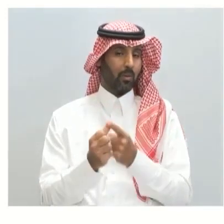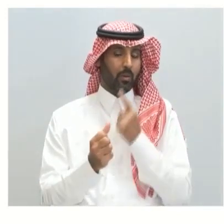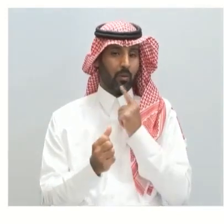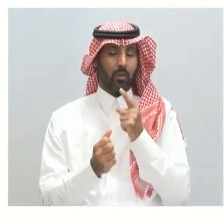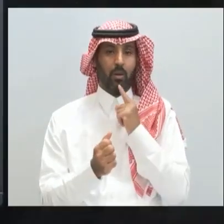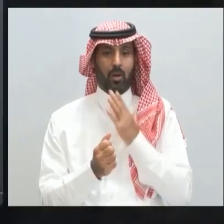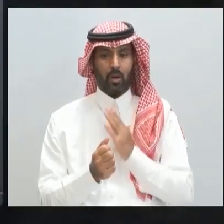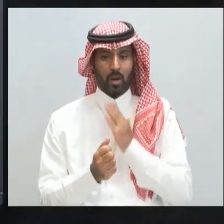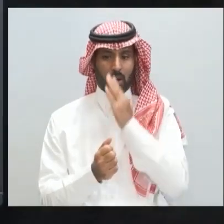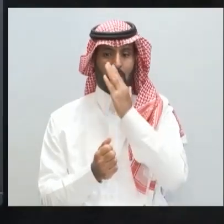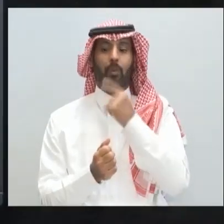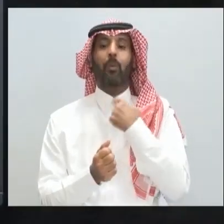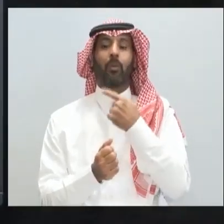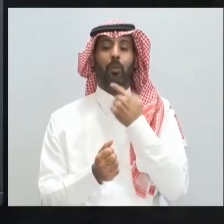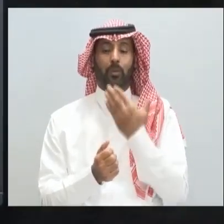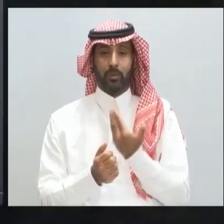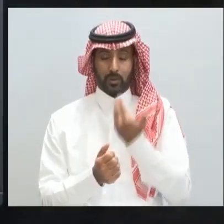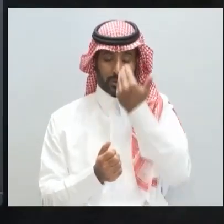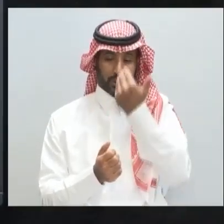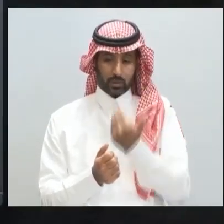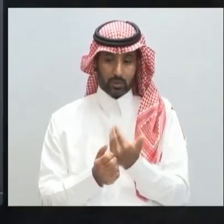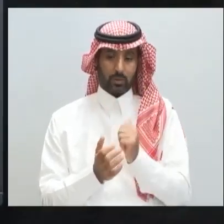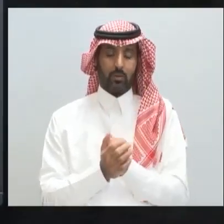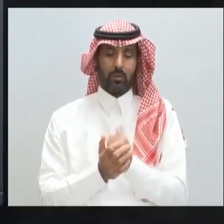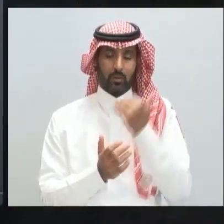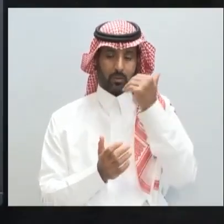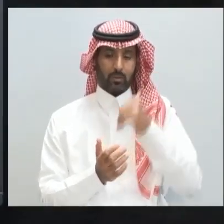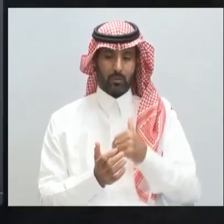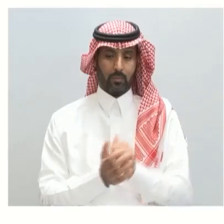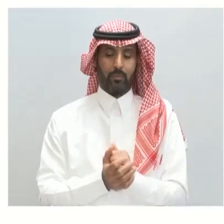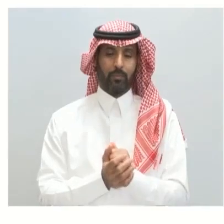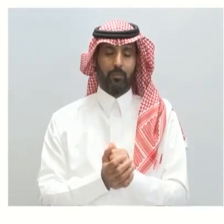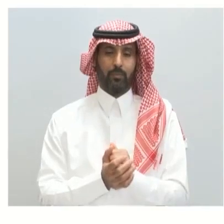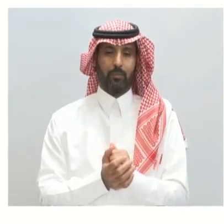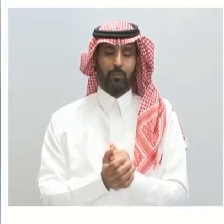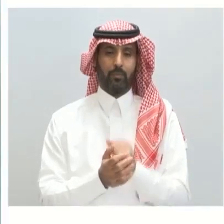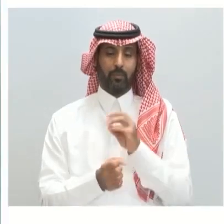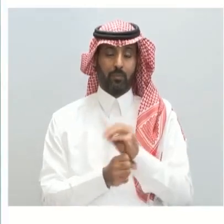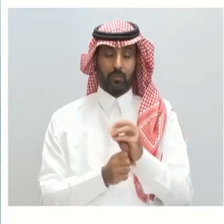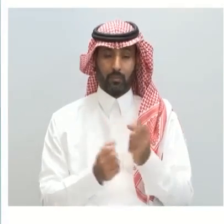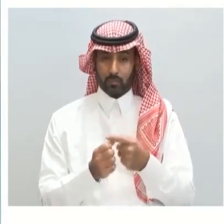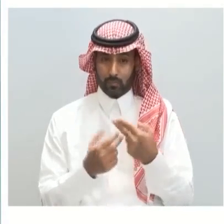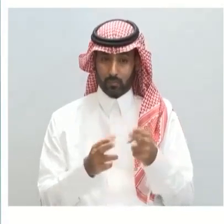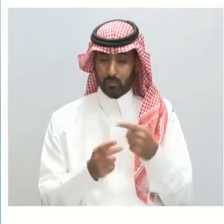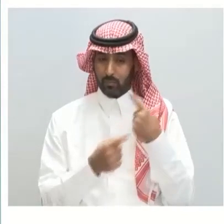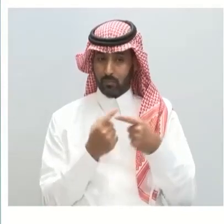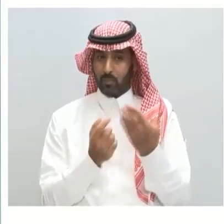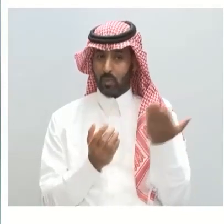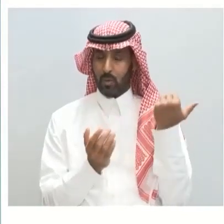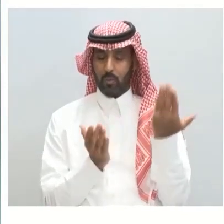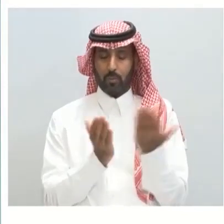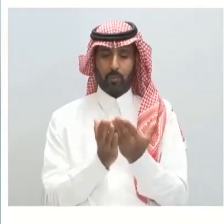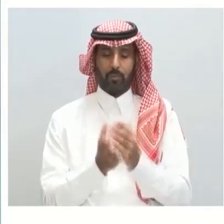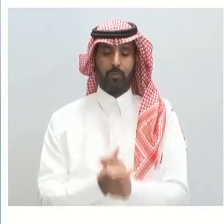the rising and the falling intonations. So we'll be learning about them today. But before we do that, let's revise what we